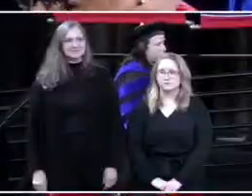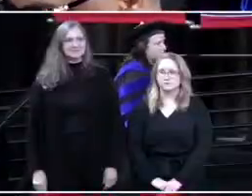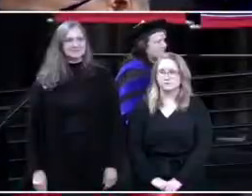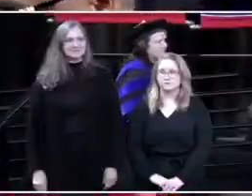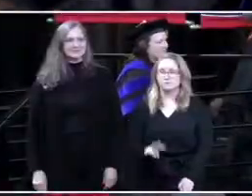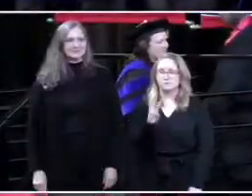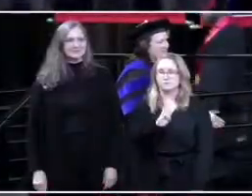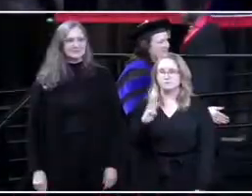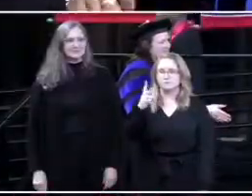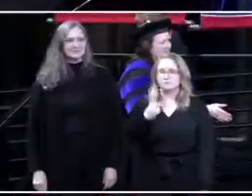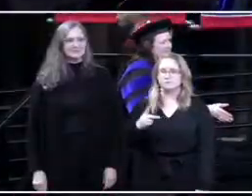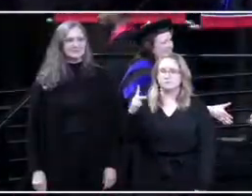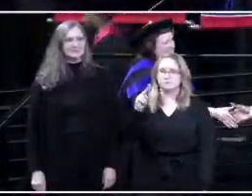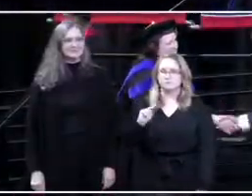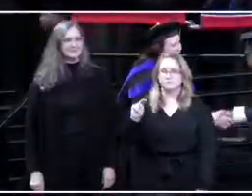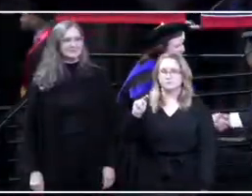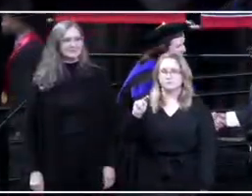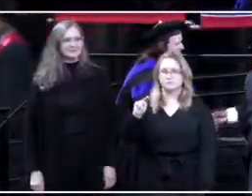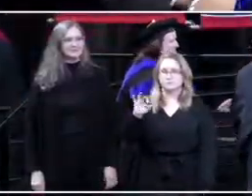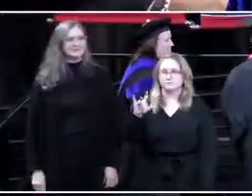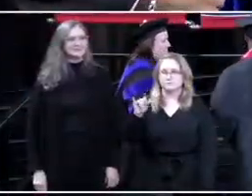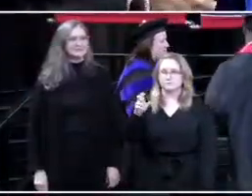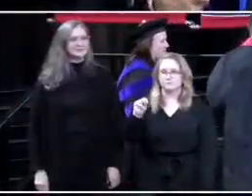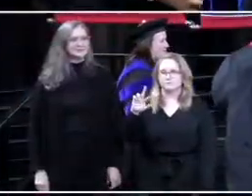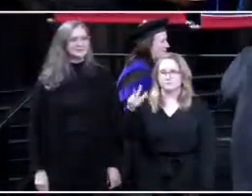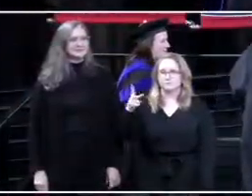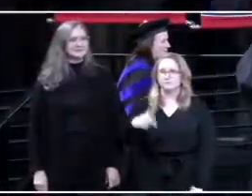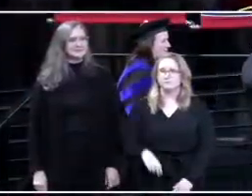William Peter Lawson III.